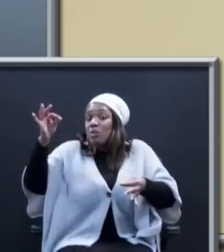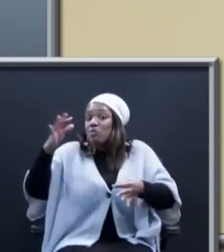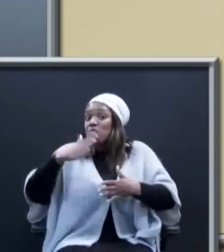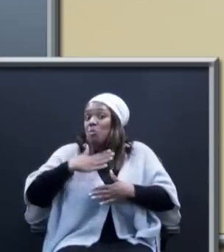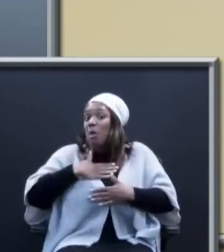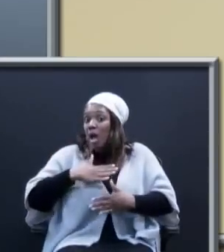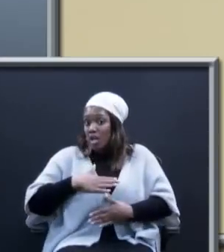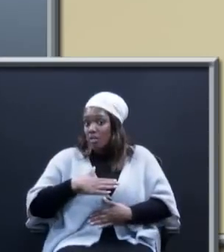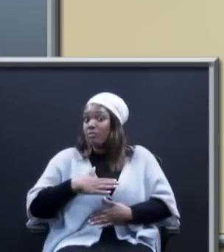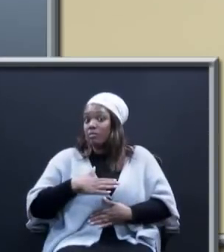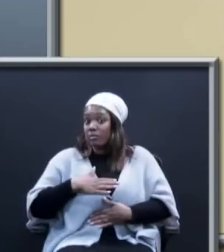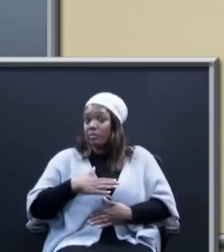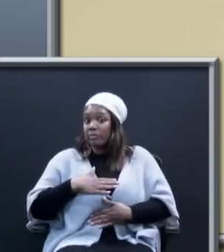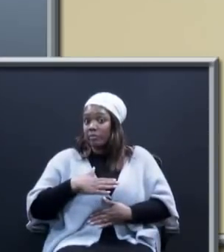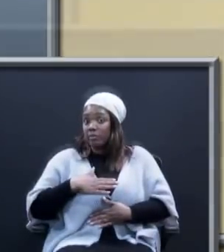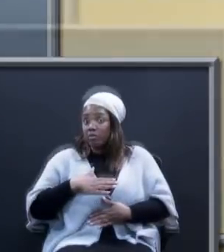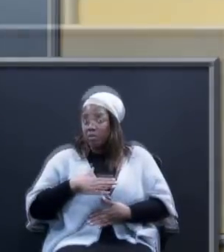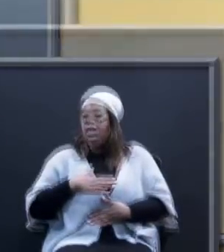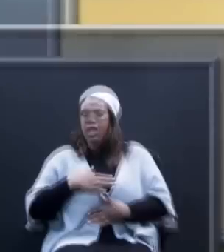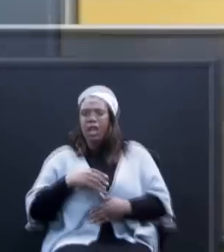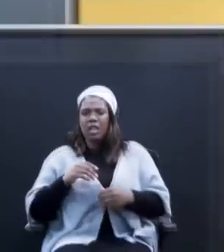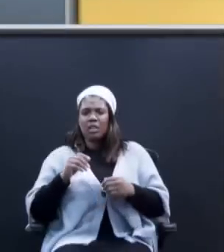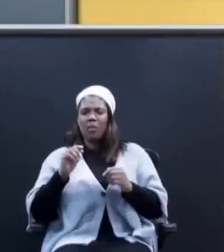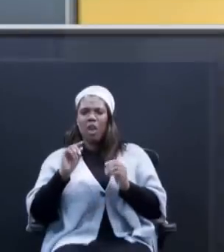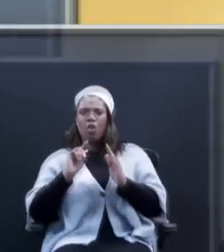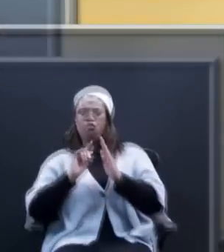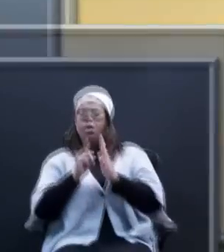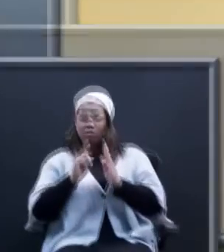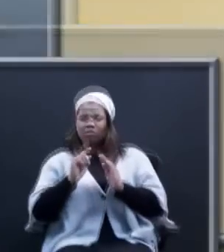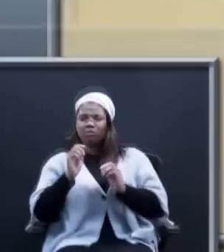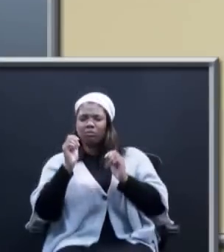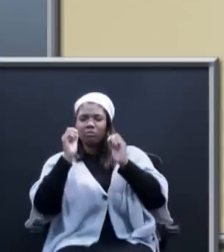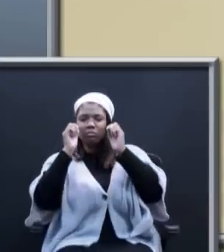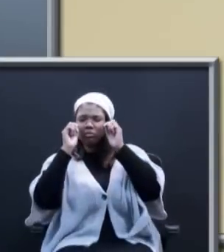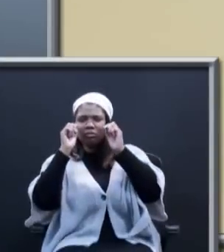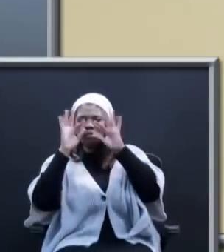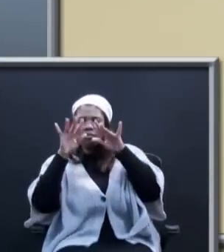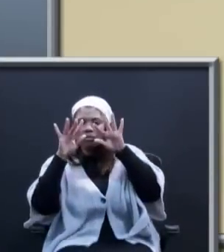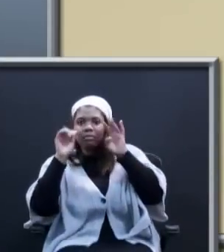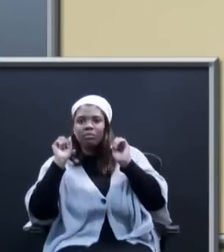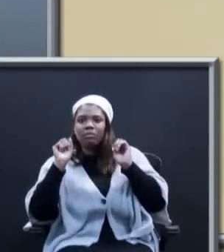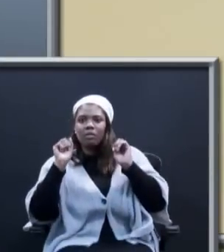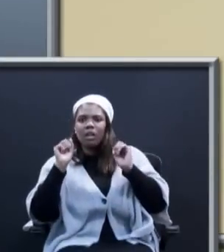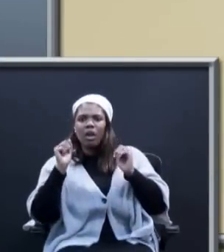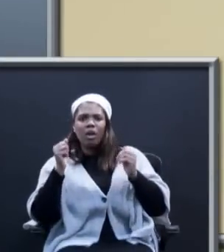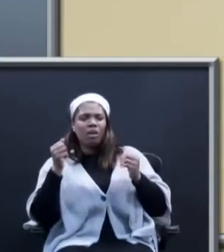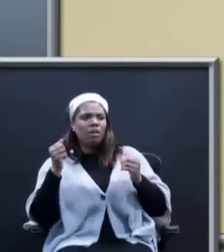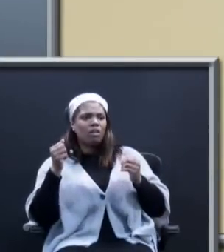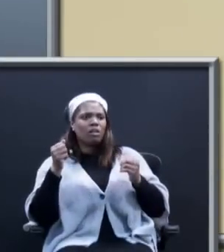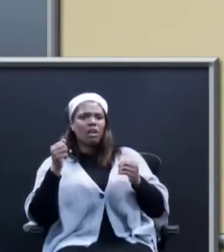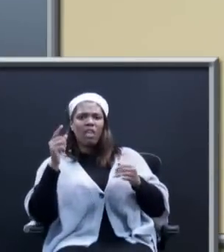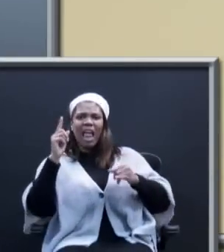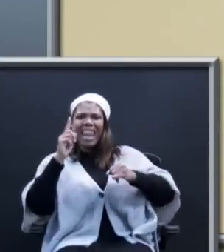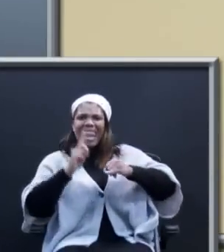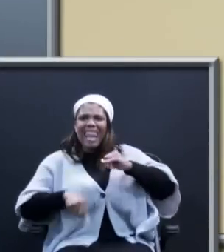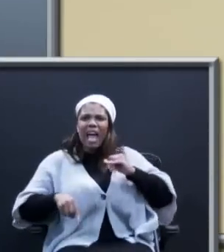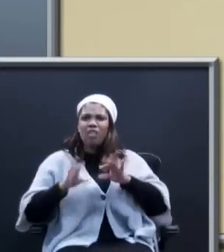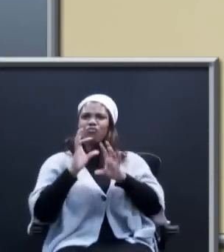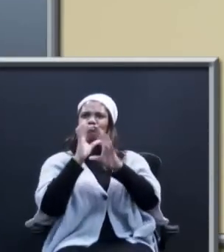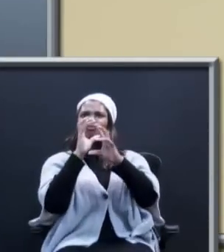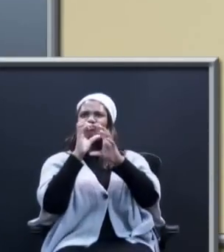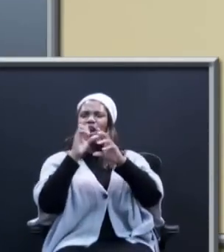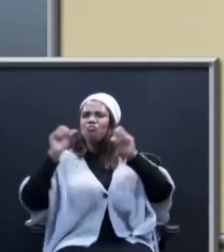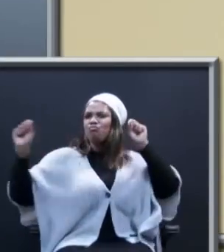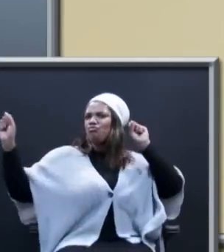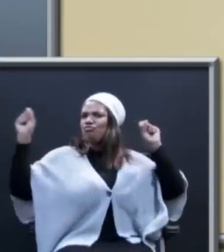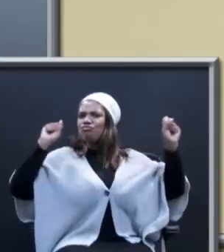changed. Go ahead. In a moment. In the twinkling of an eye. Go ahead. At the last trump. For the trumpet shall sound,